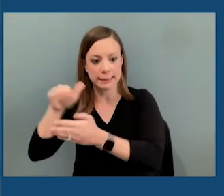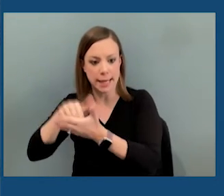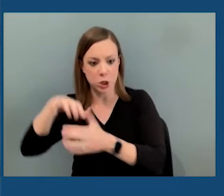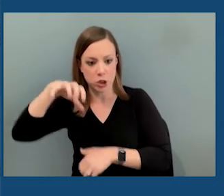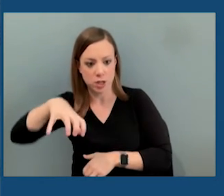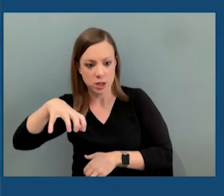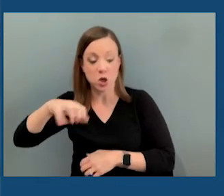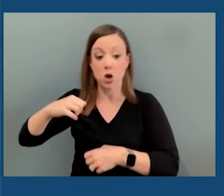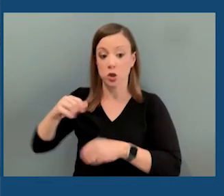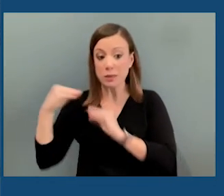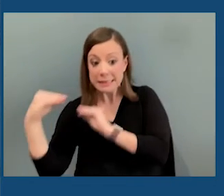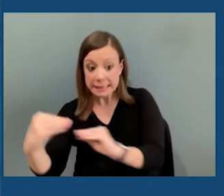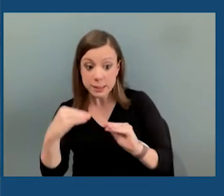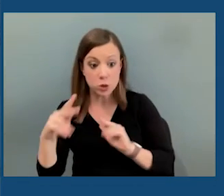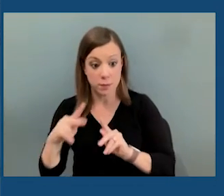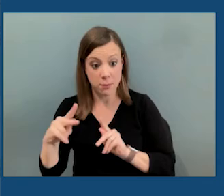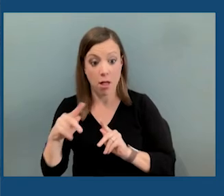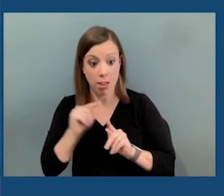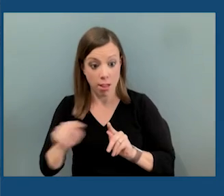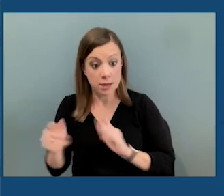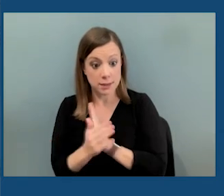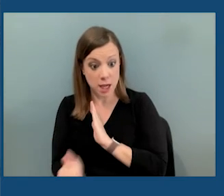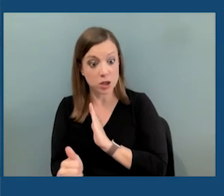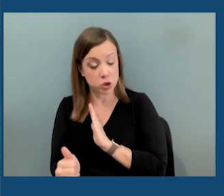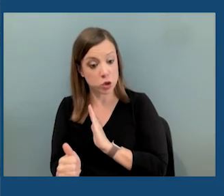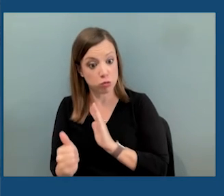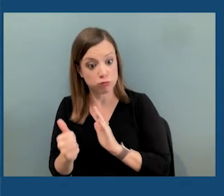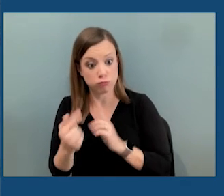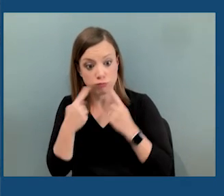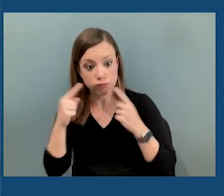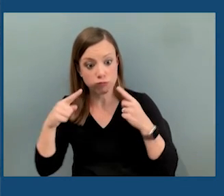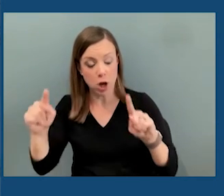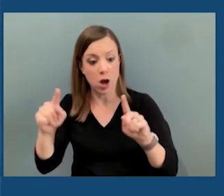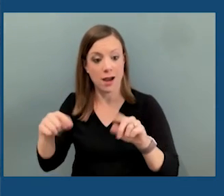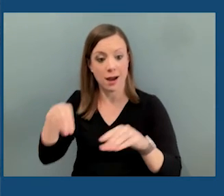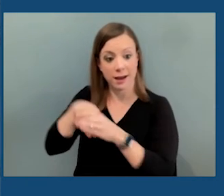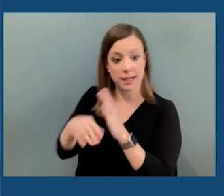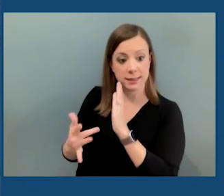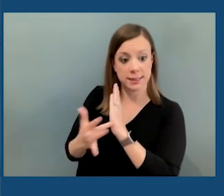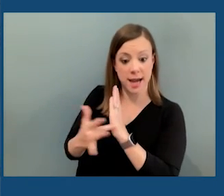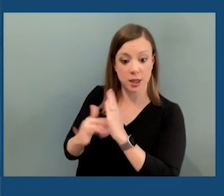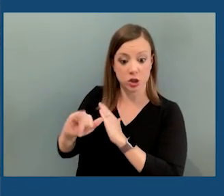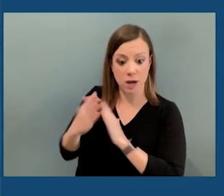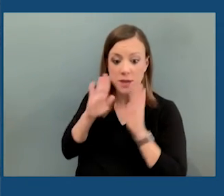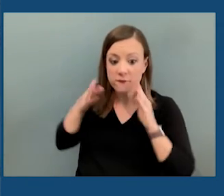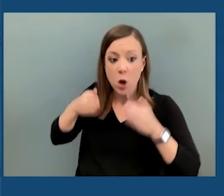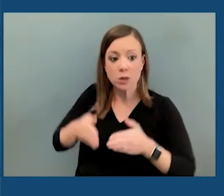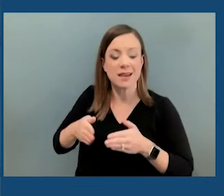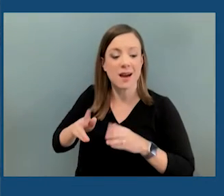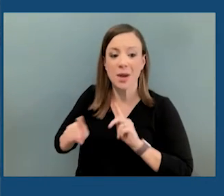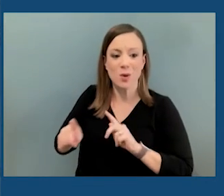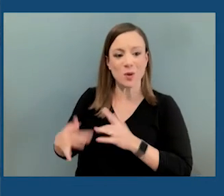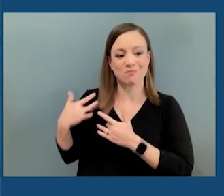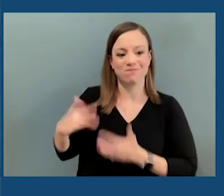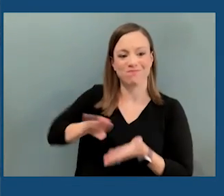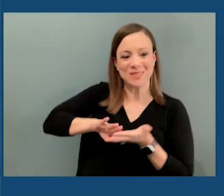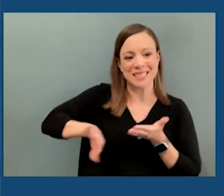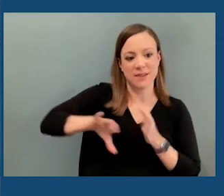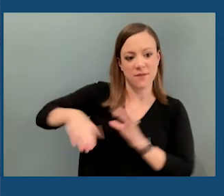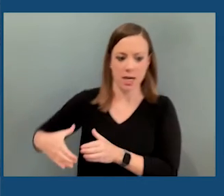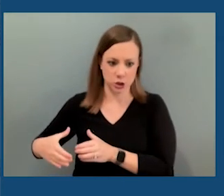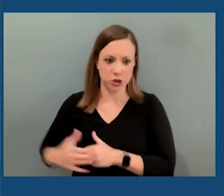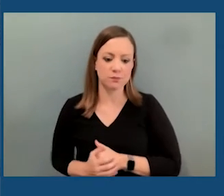on disadvantaged populations. $350 million to launch the New York State Office of Strategic Workforce Development. What does that